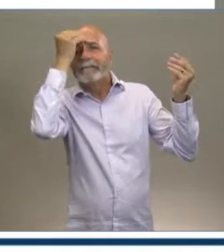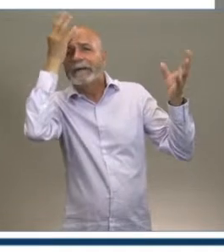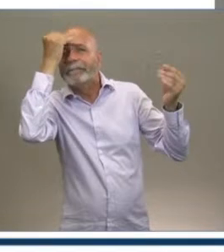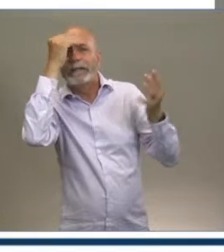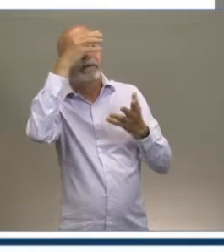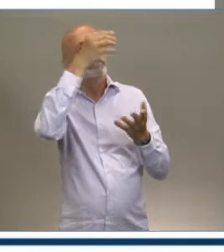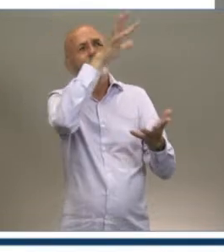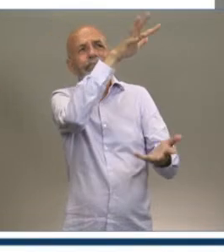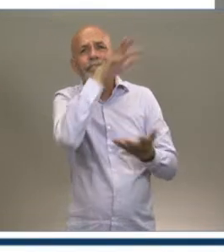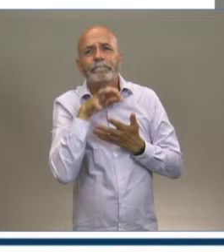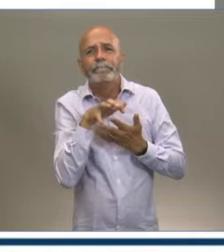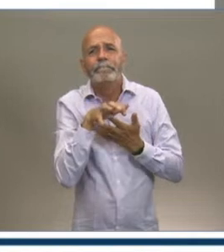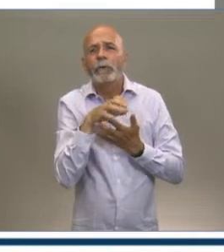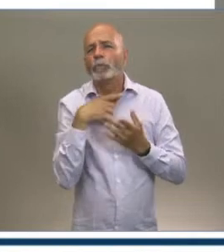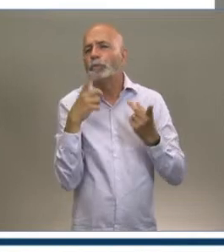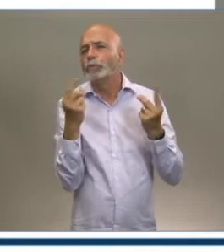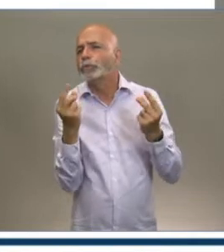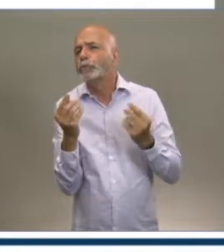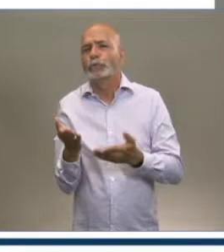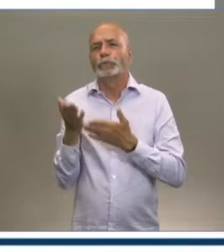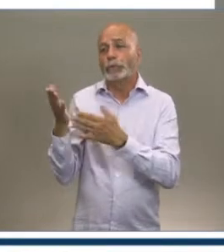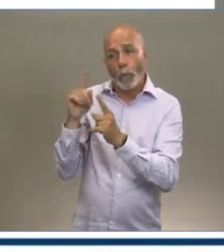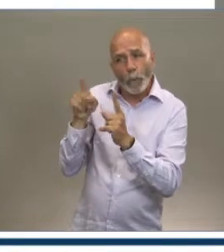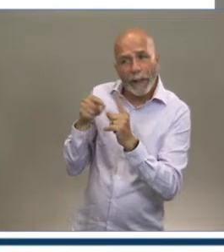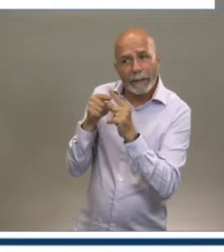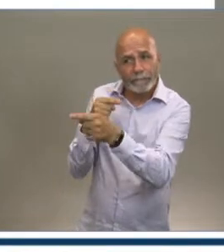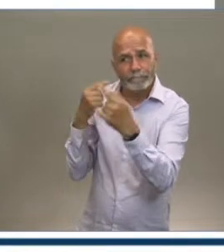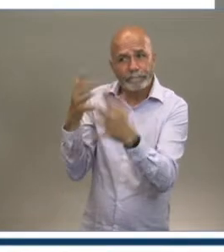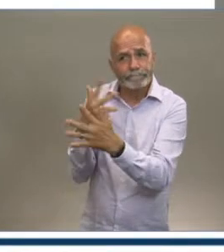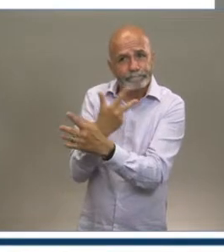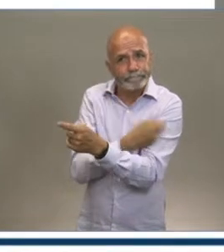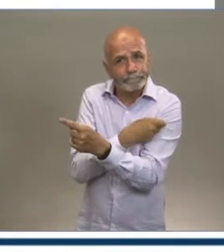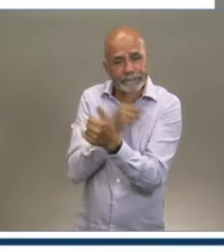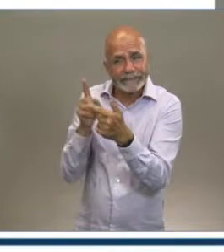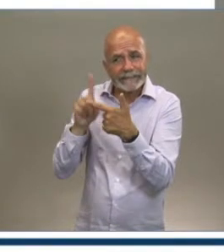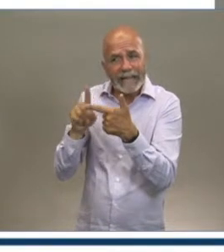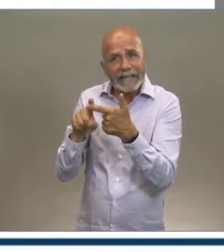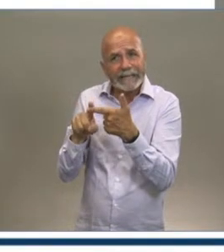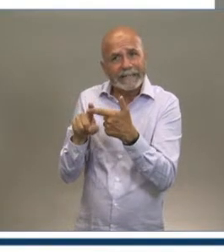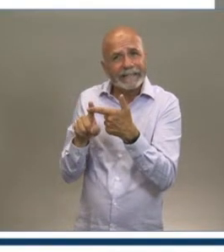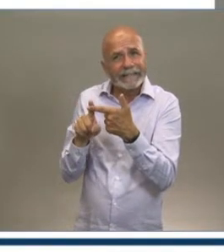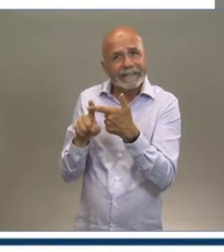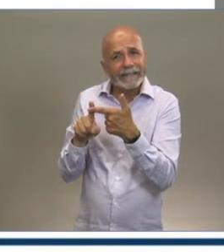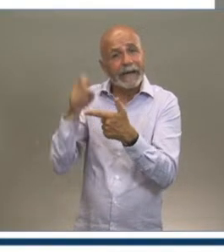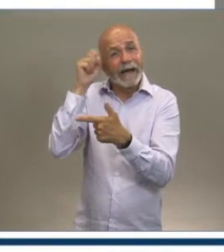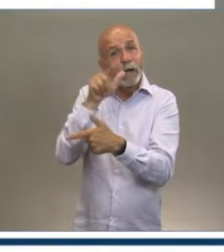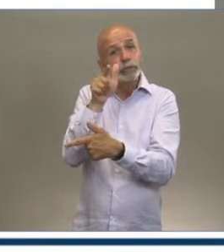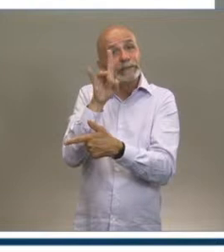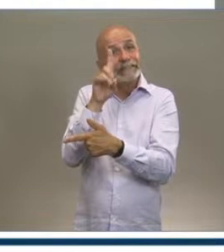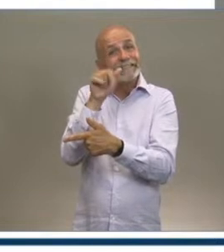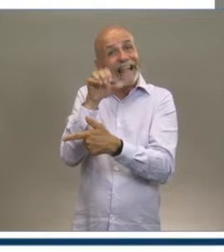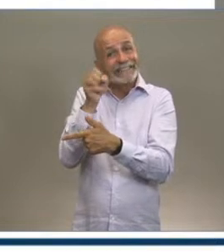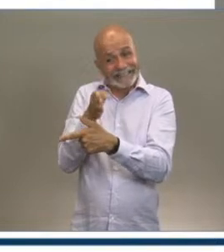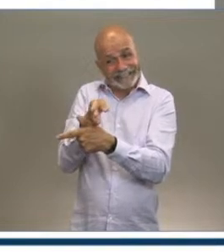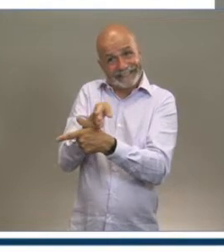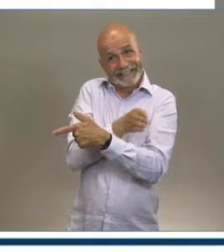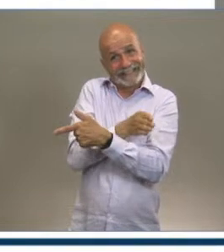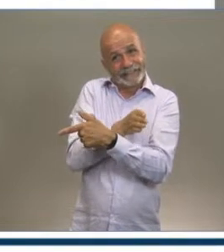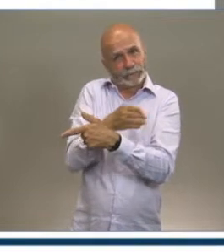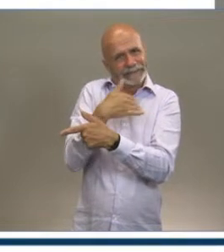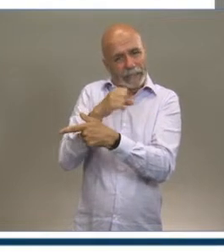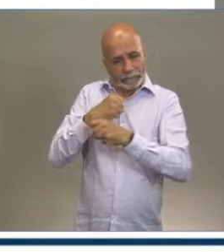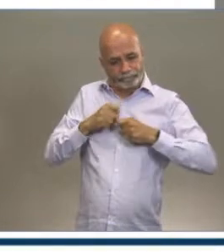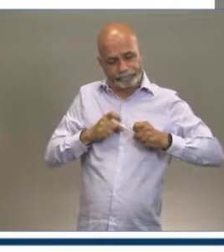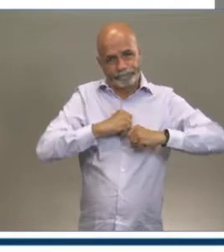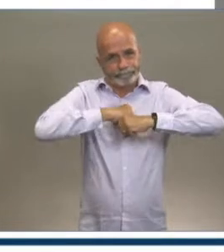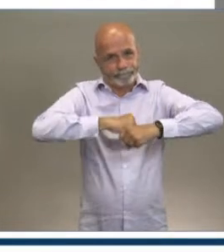depending on when you receive your second dose. But we know that 28 days gives you a good immune response, and it's far